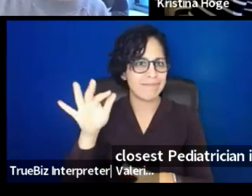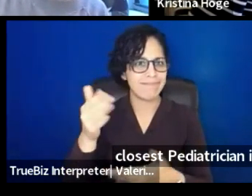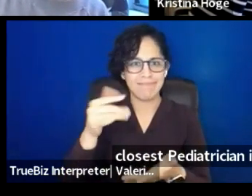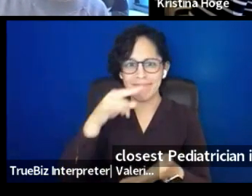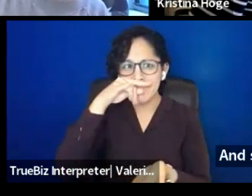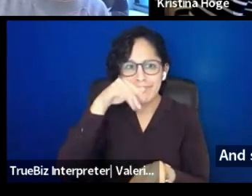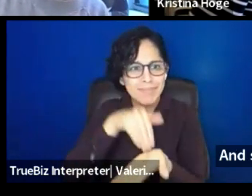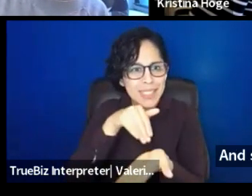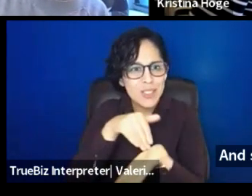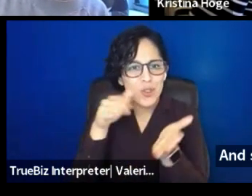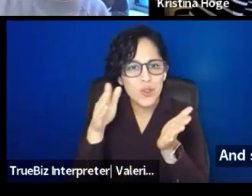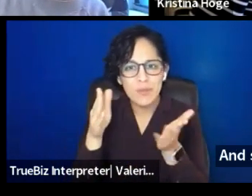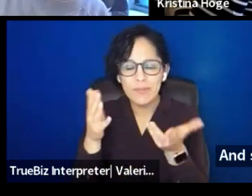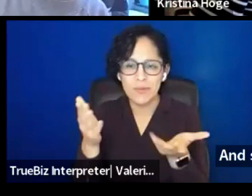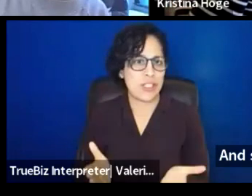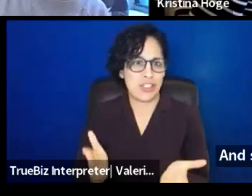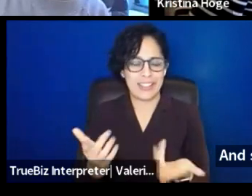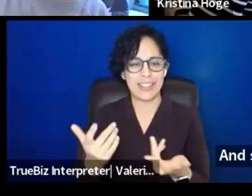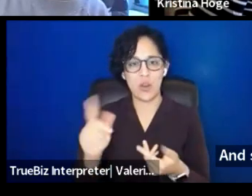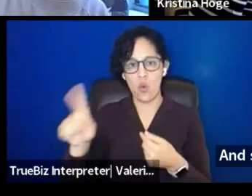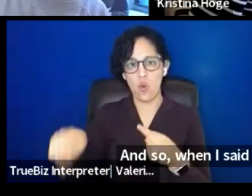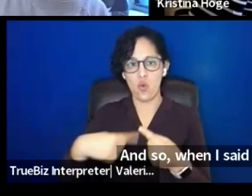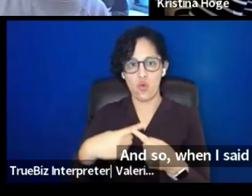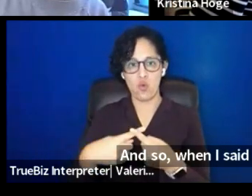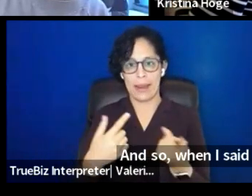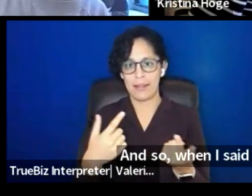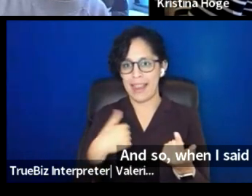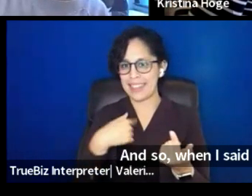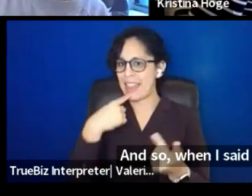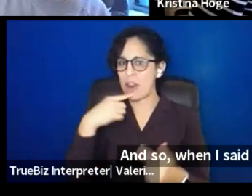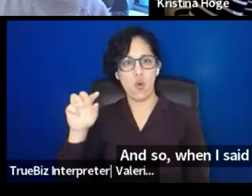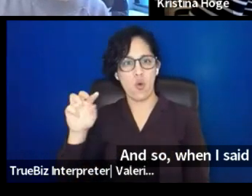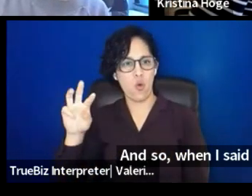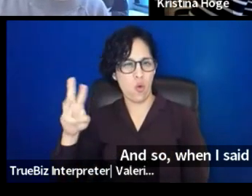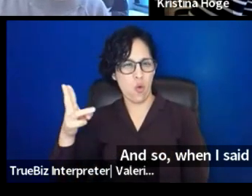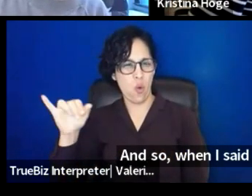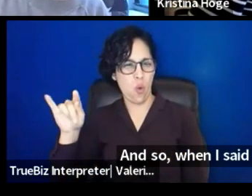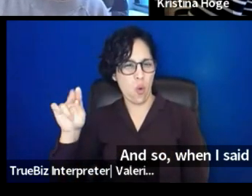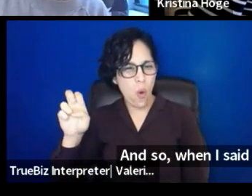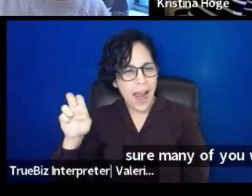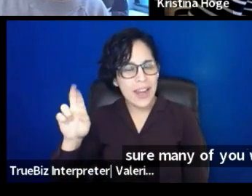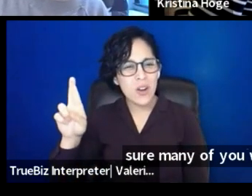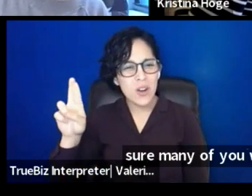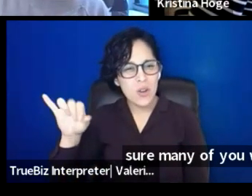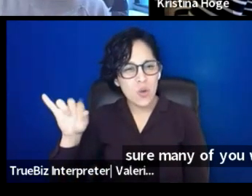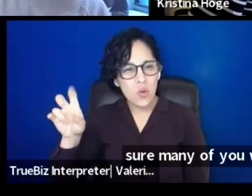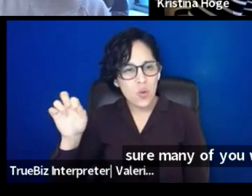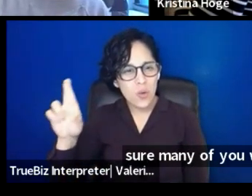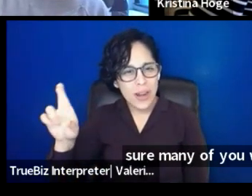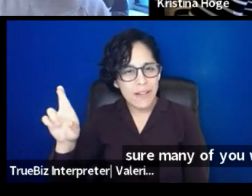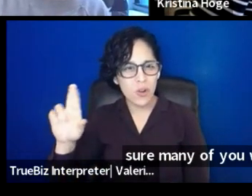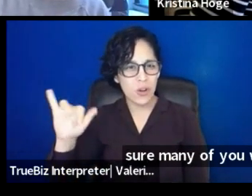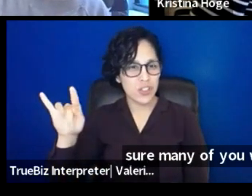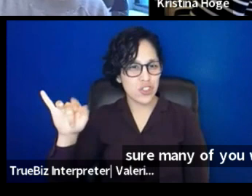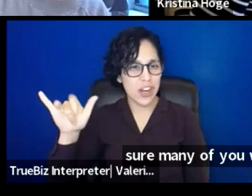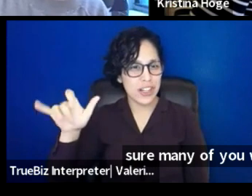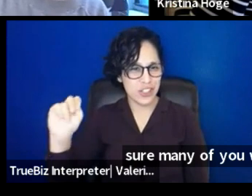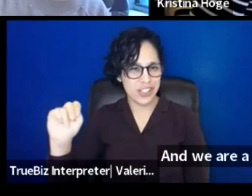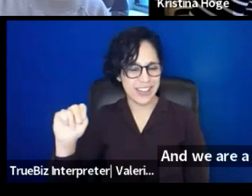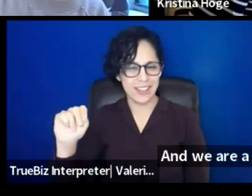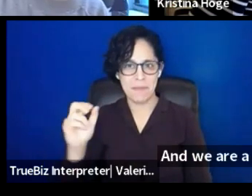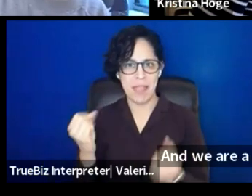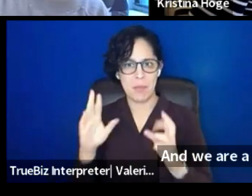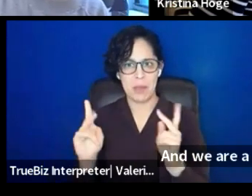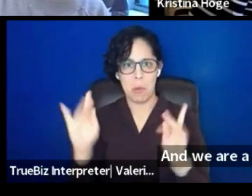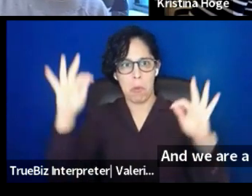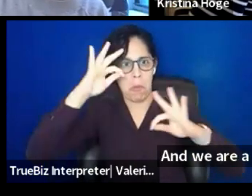I said White River Junction, Vermont, I'm sure many of you went, I don't know where that is. And we are a pretty rural community, and we